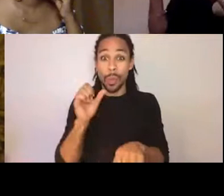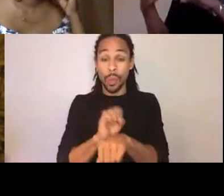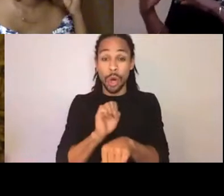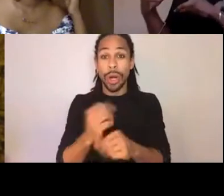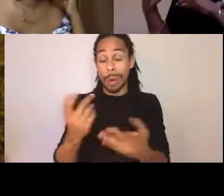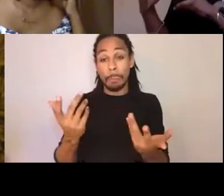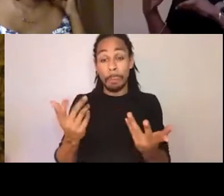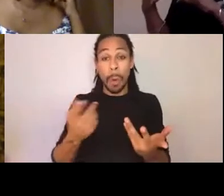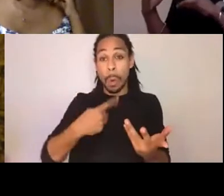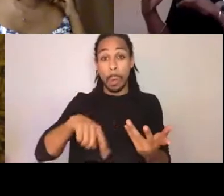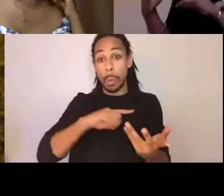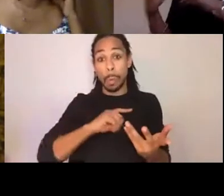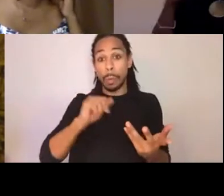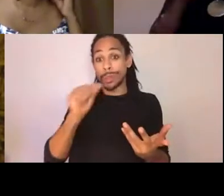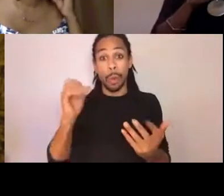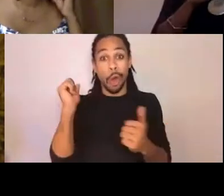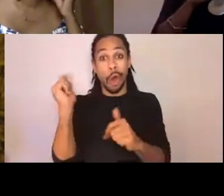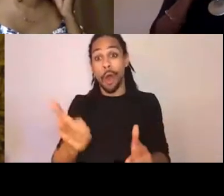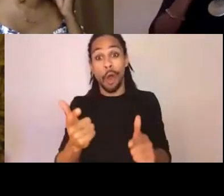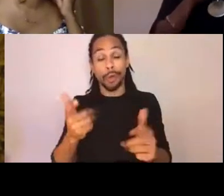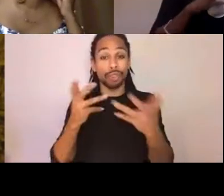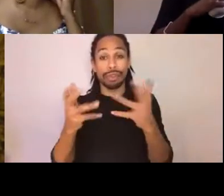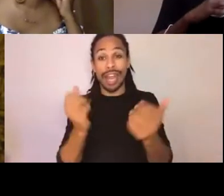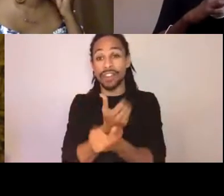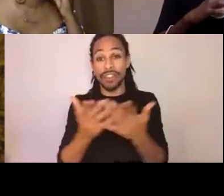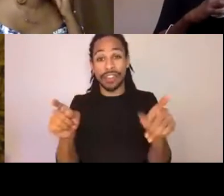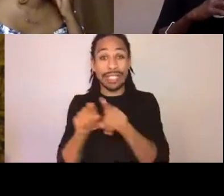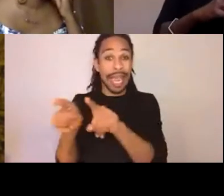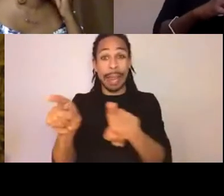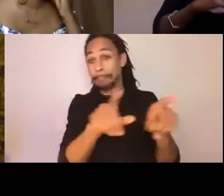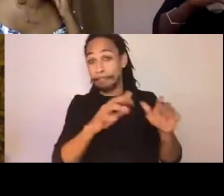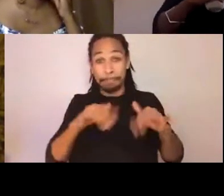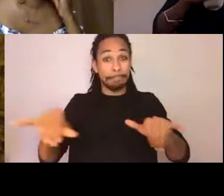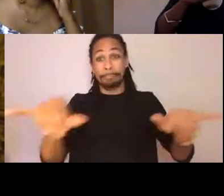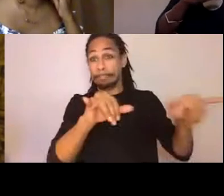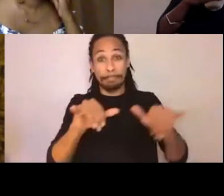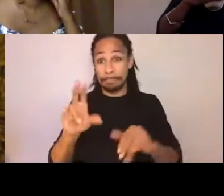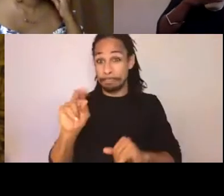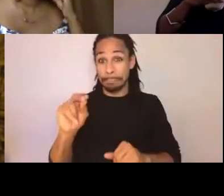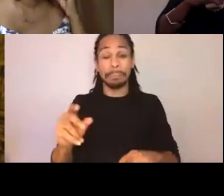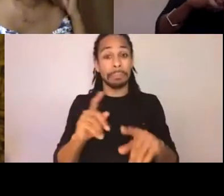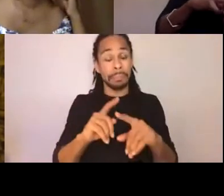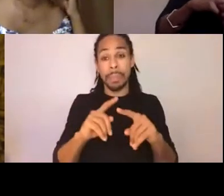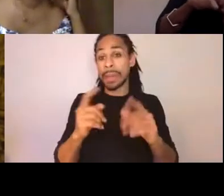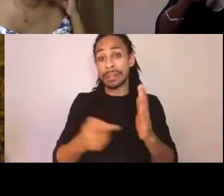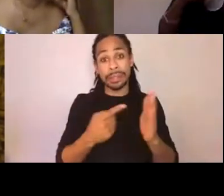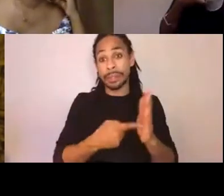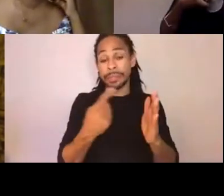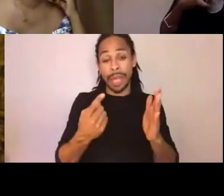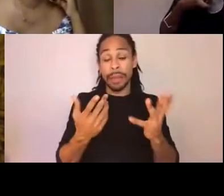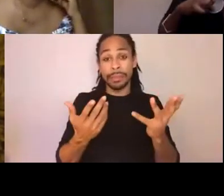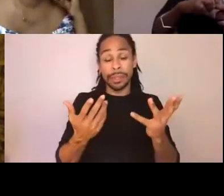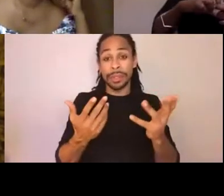monolith, which is just and right, we're not a monolith. And then when we get into the work, sometimes there can be like a resistance or a